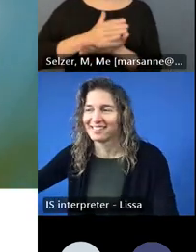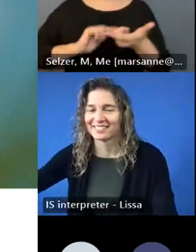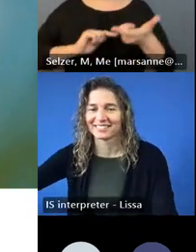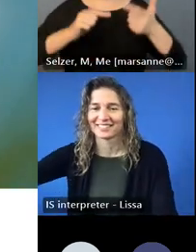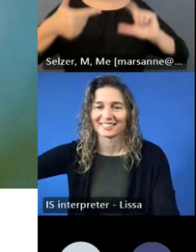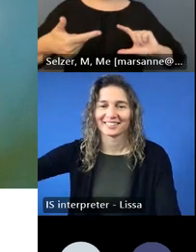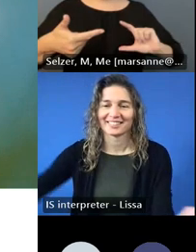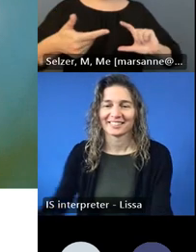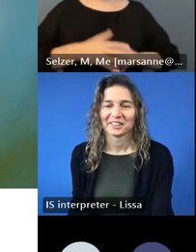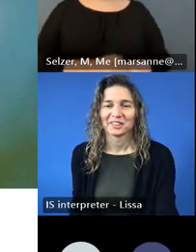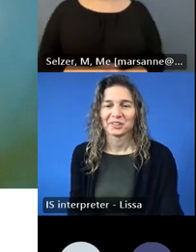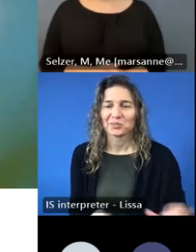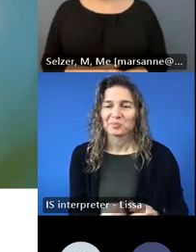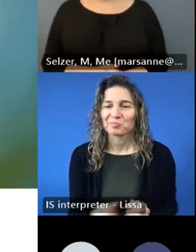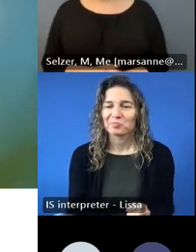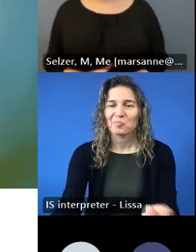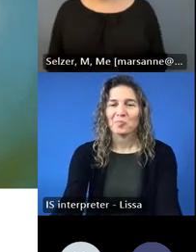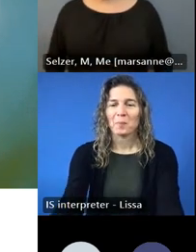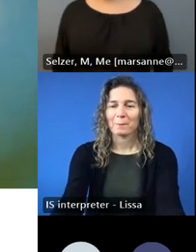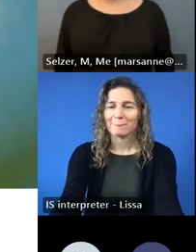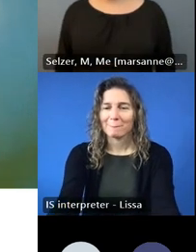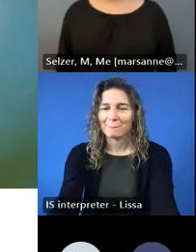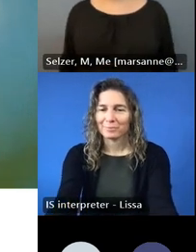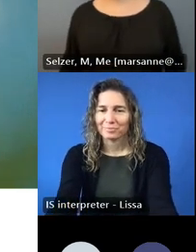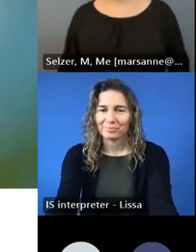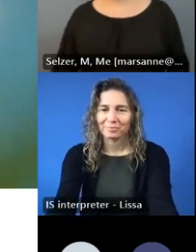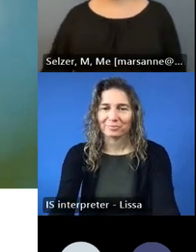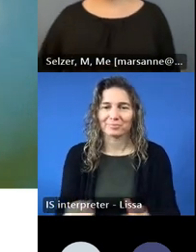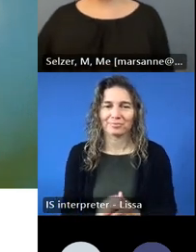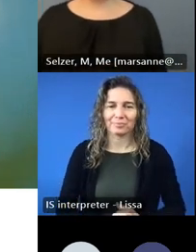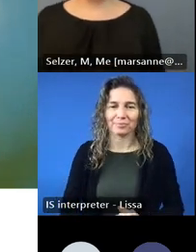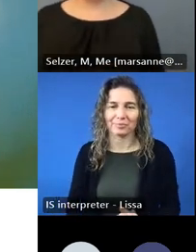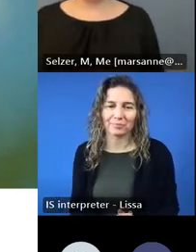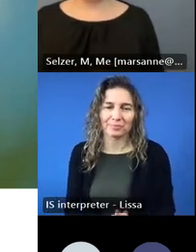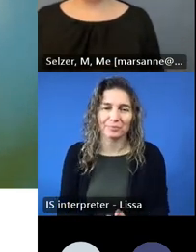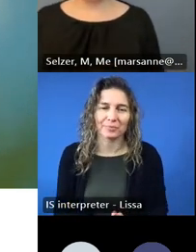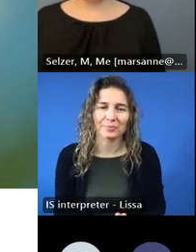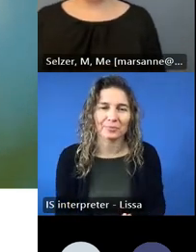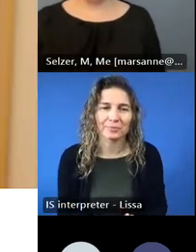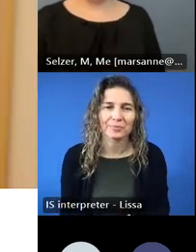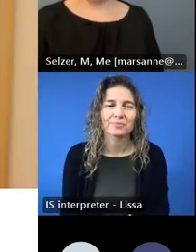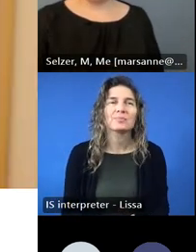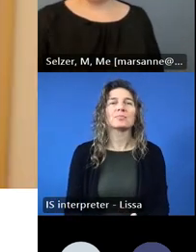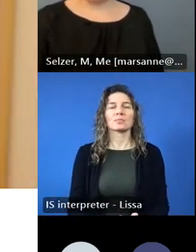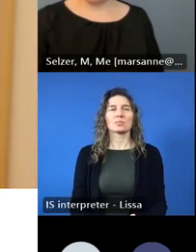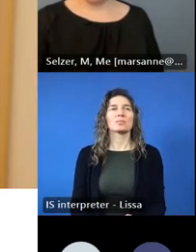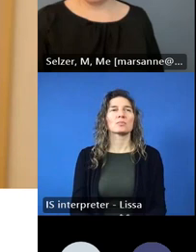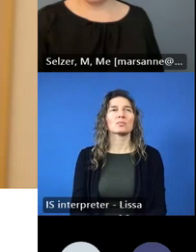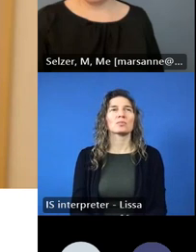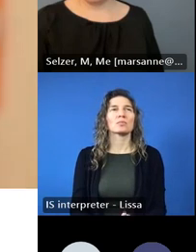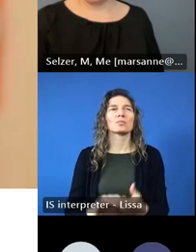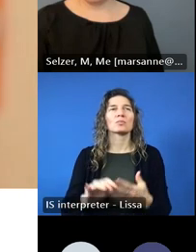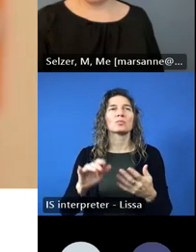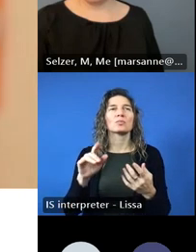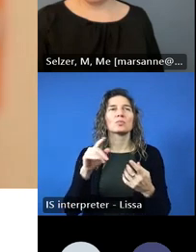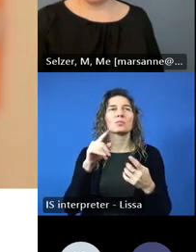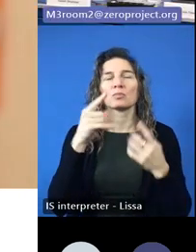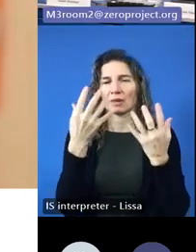Education has always been a priority to us, but when we learned about Anaina's diagnosis, we were lost. Will she go to a